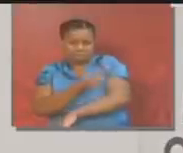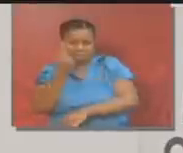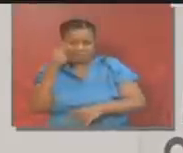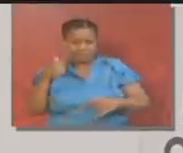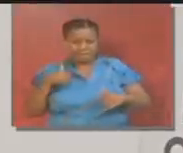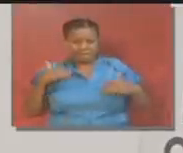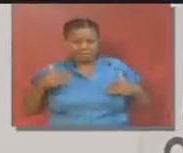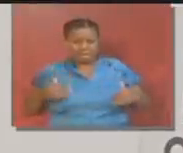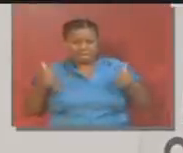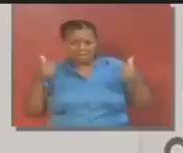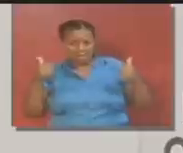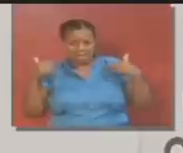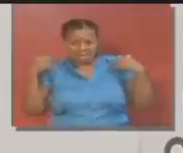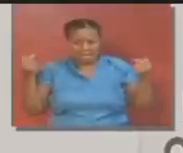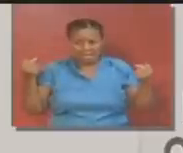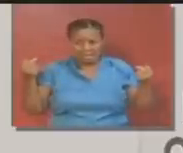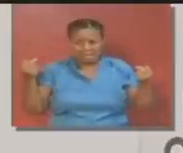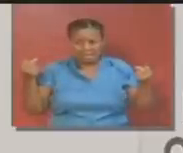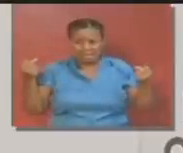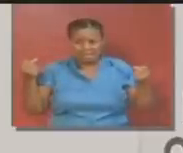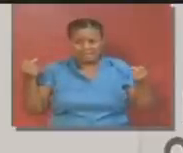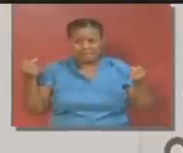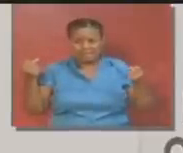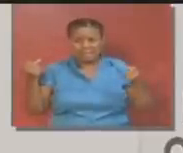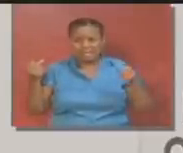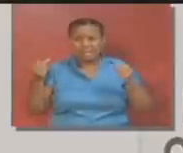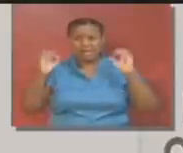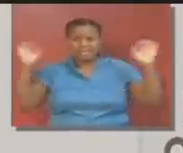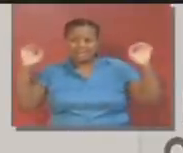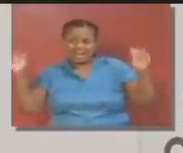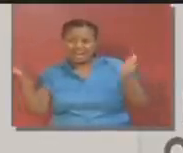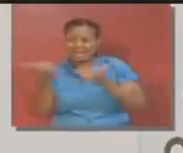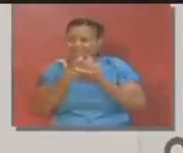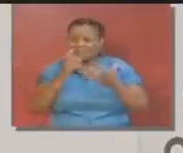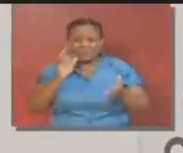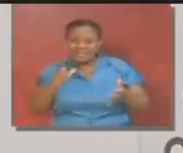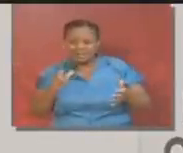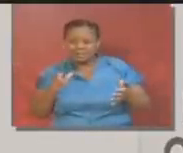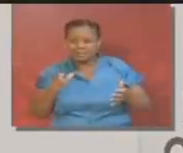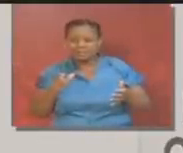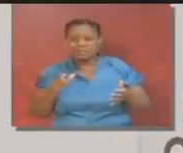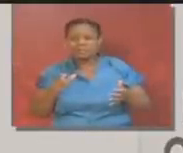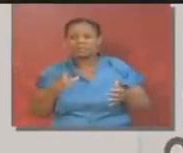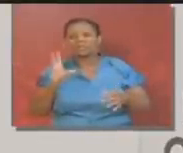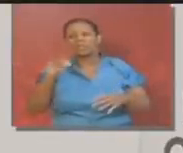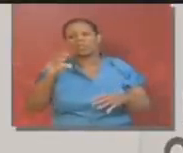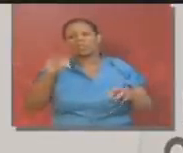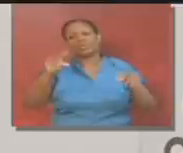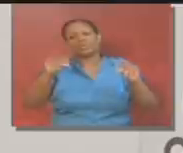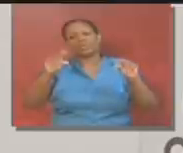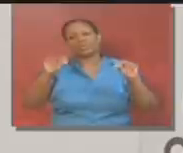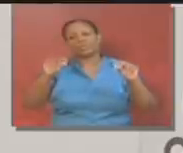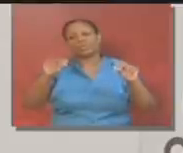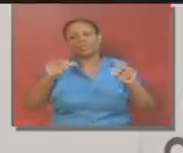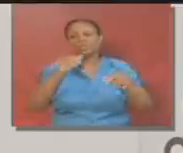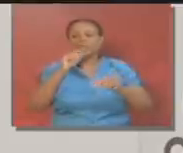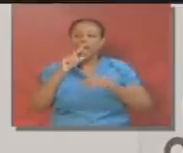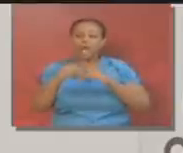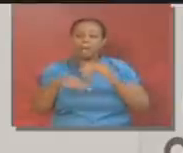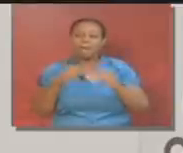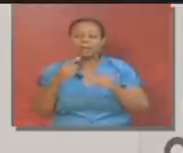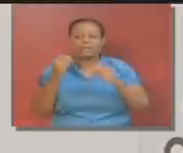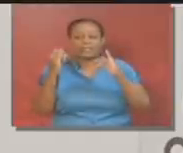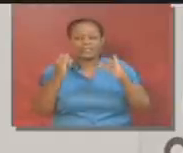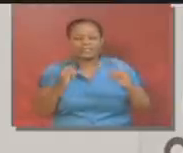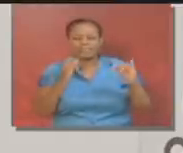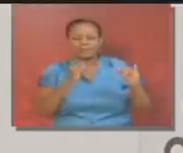do hikes, etc. It's not just about the individual, it's about herd immunity. The more of us